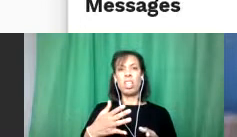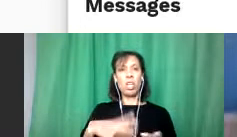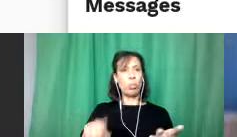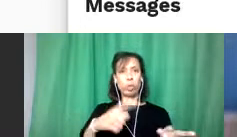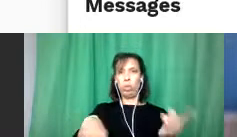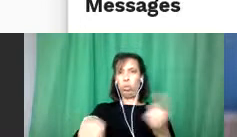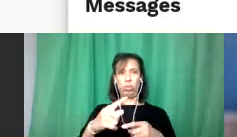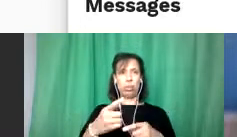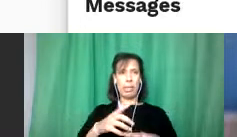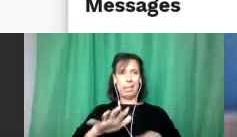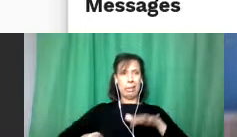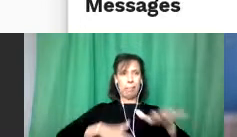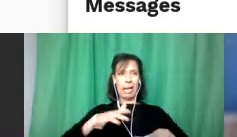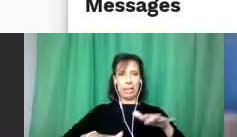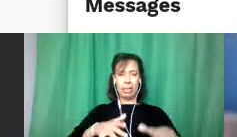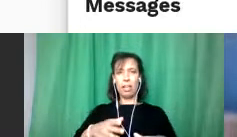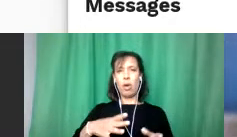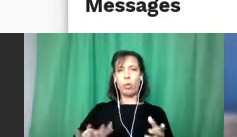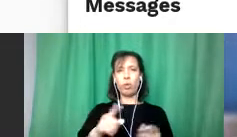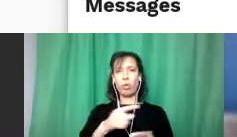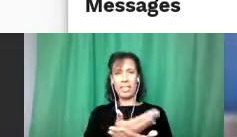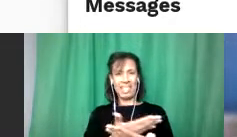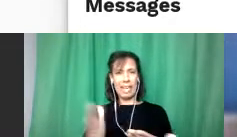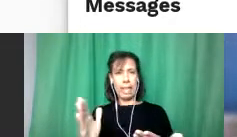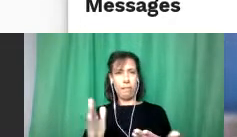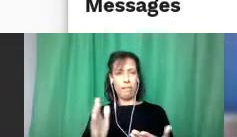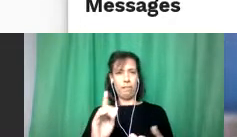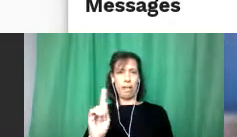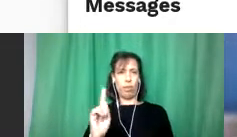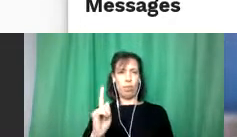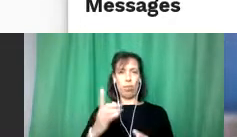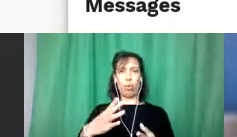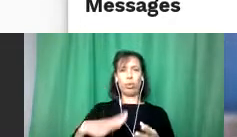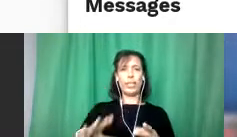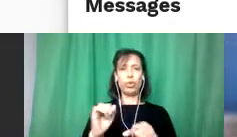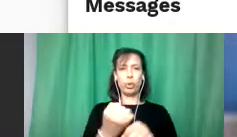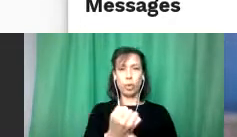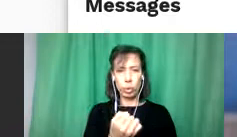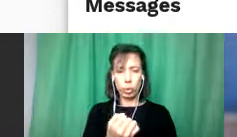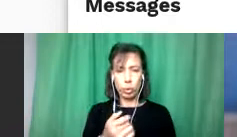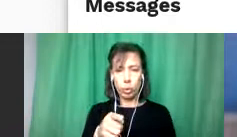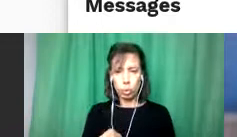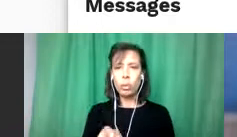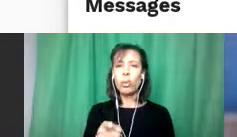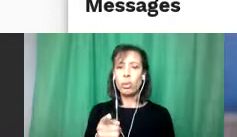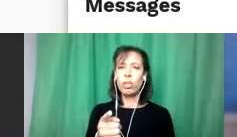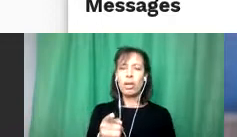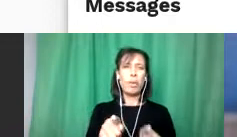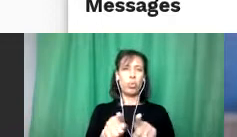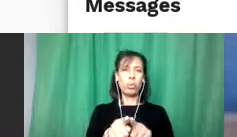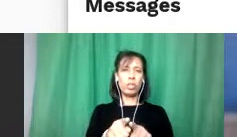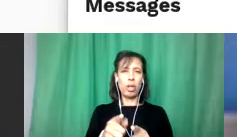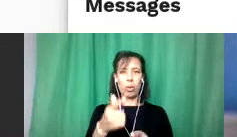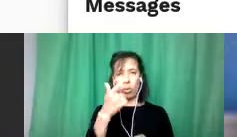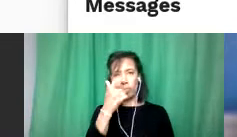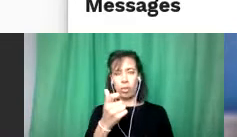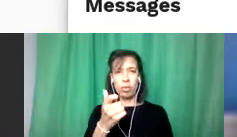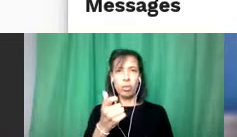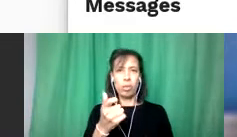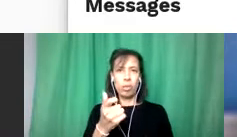to be really clear about what you've got to do, and then one of the things you may want to ask me some questions about before we get to 3